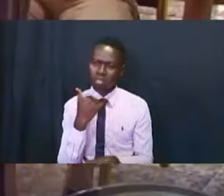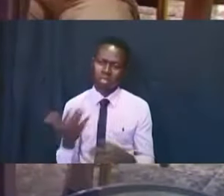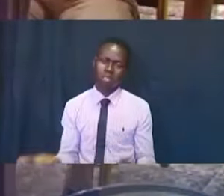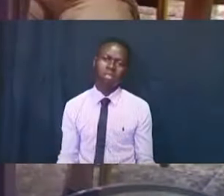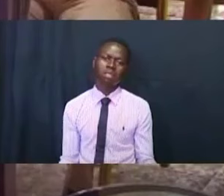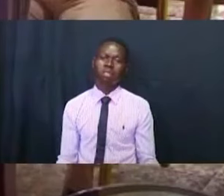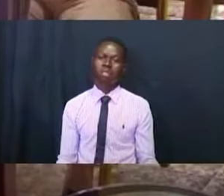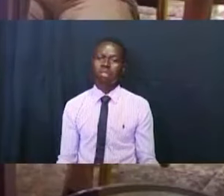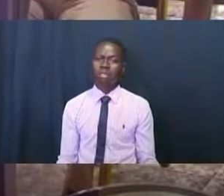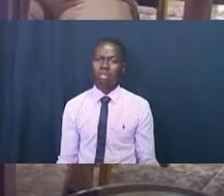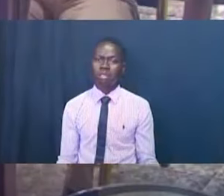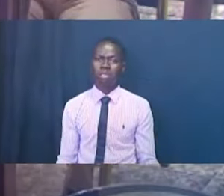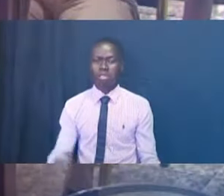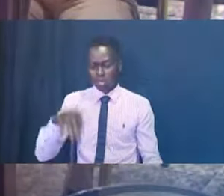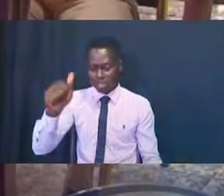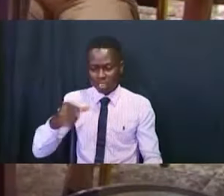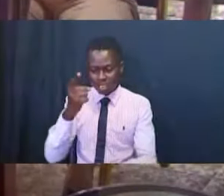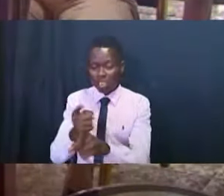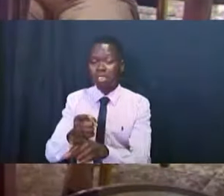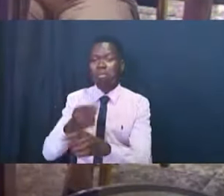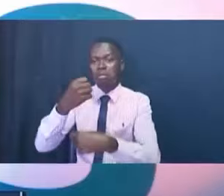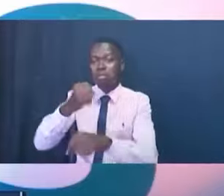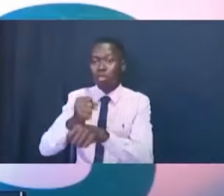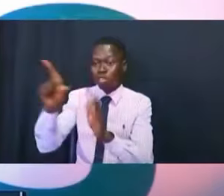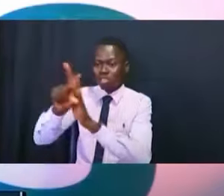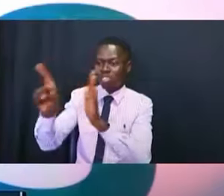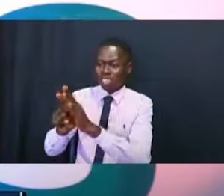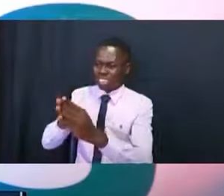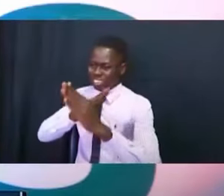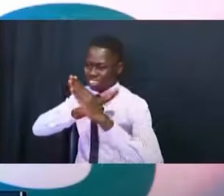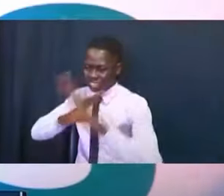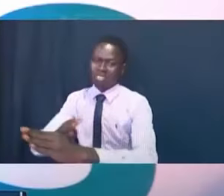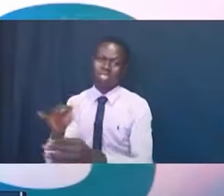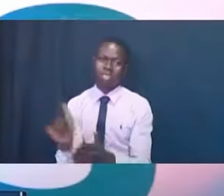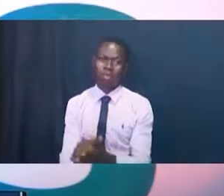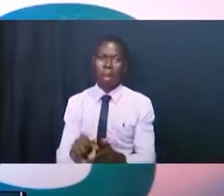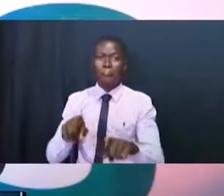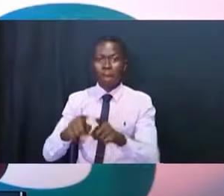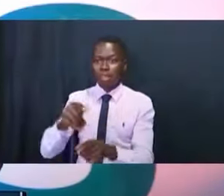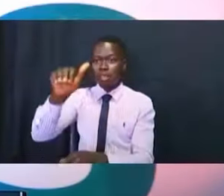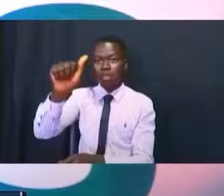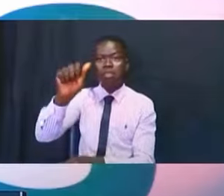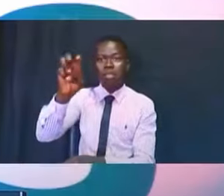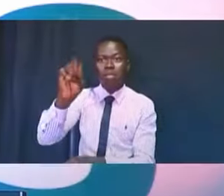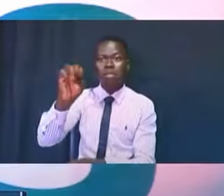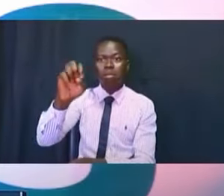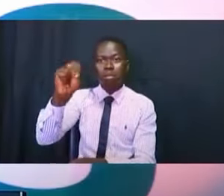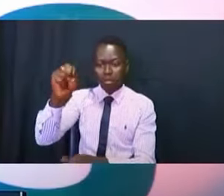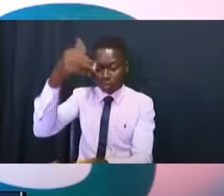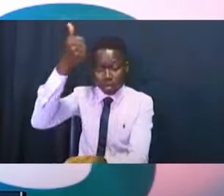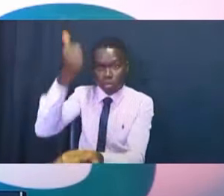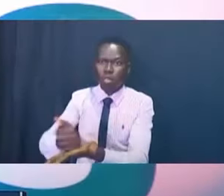then we we can make laws and protect that one but you see amen is not just so be